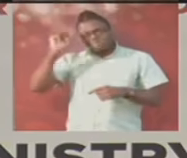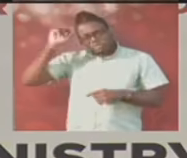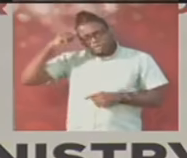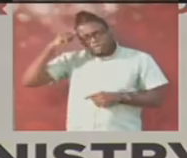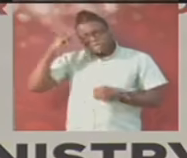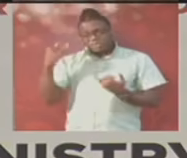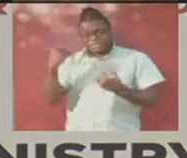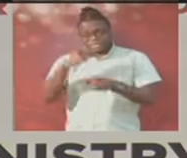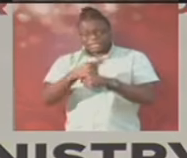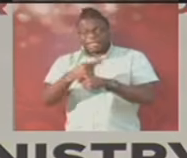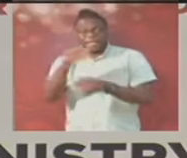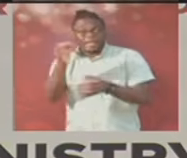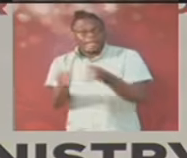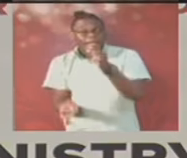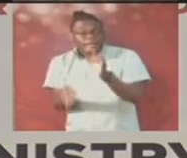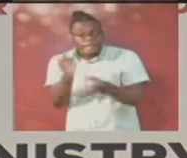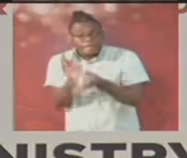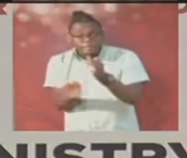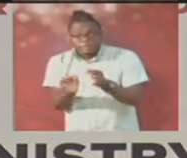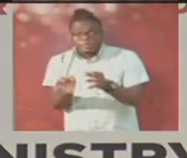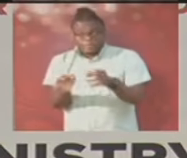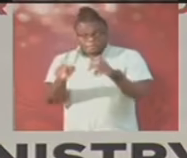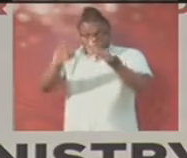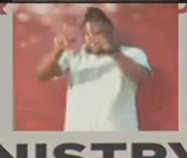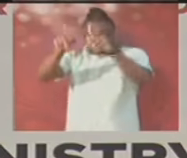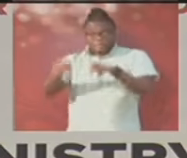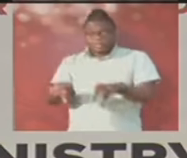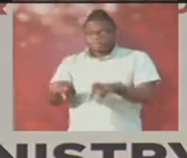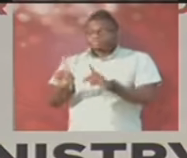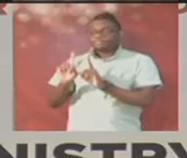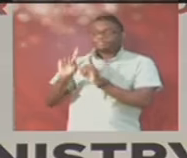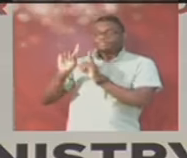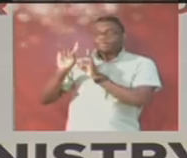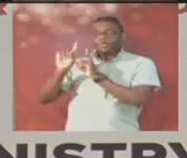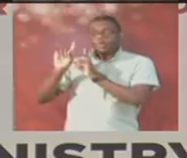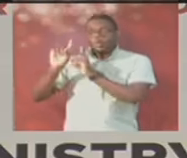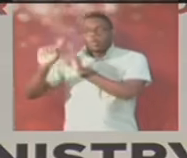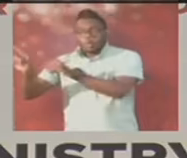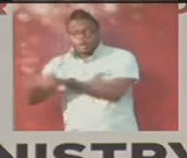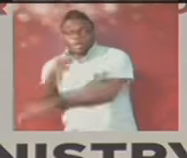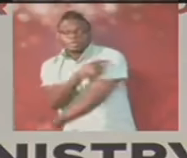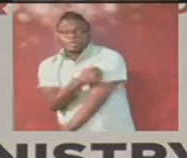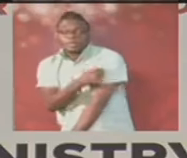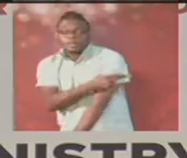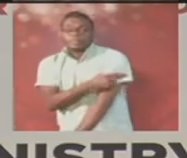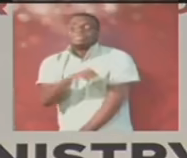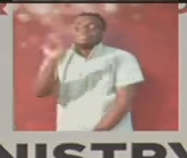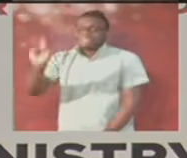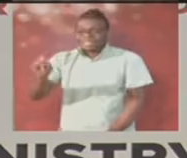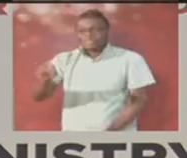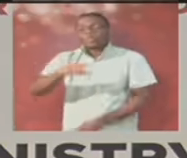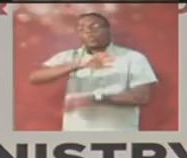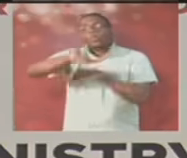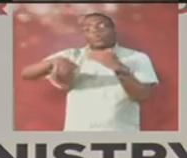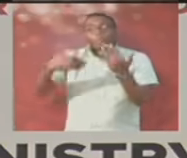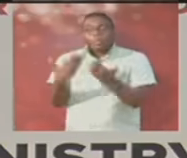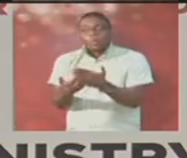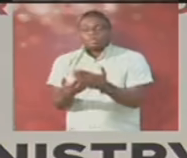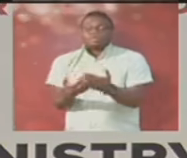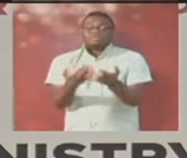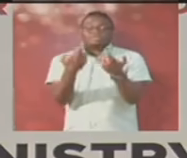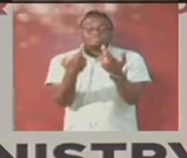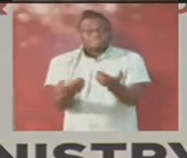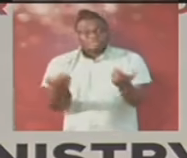to receive optimal care for COVID-19, all resources need to be coordinated and